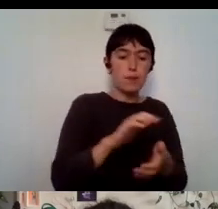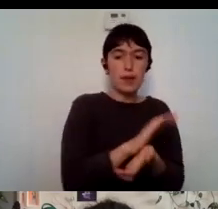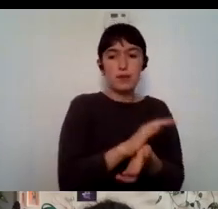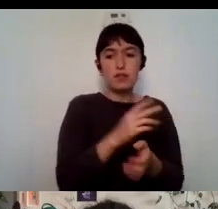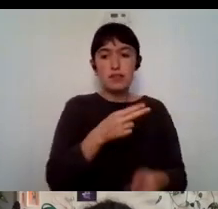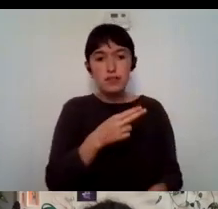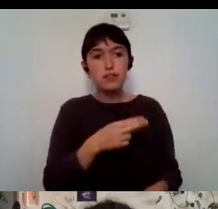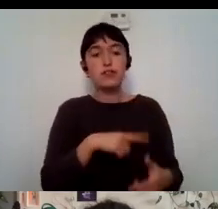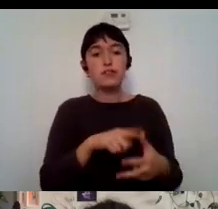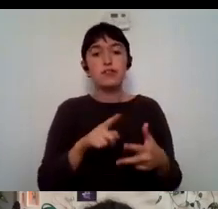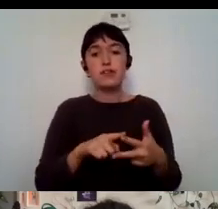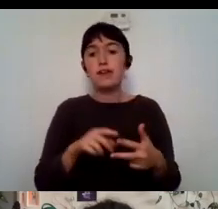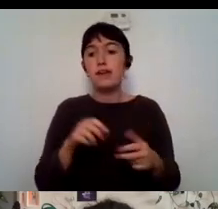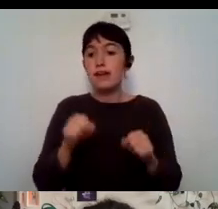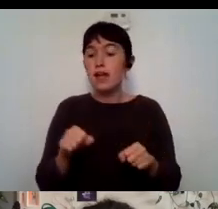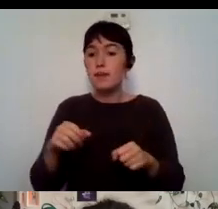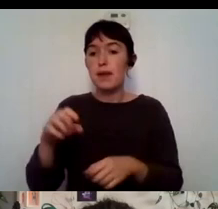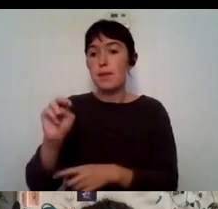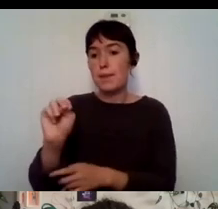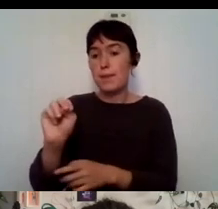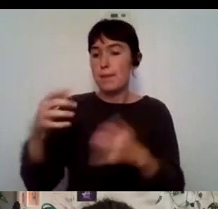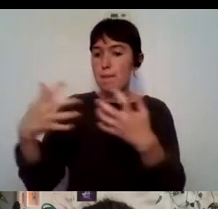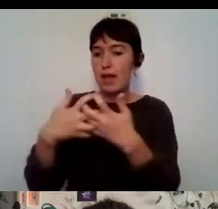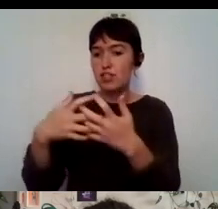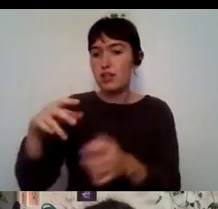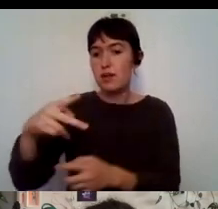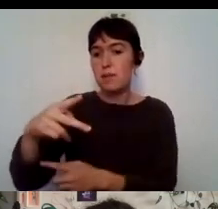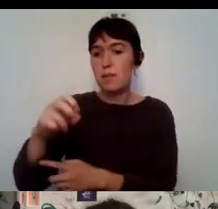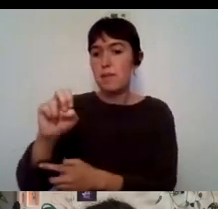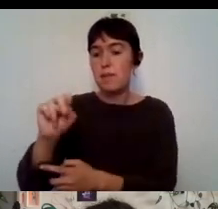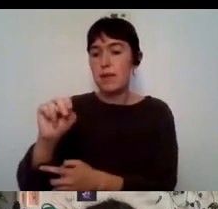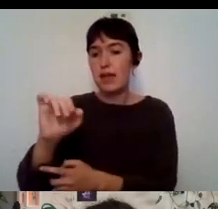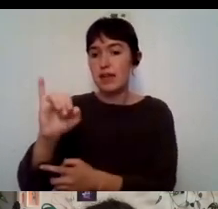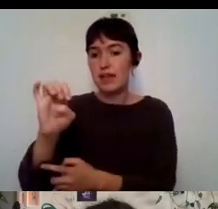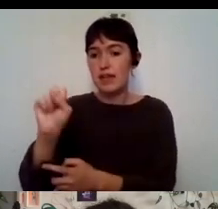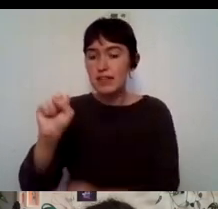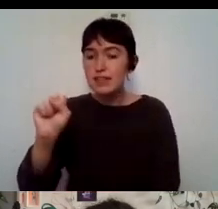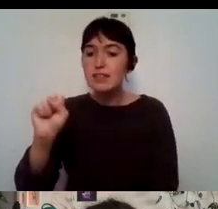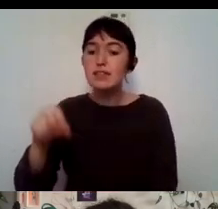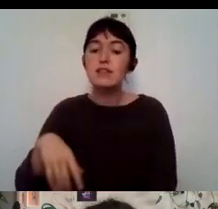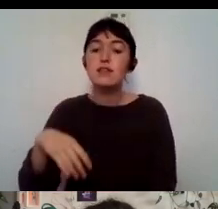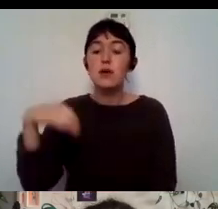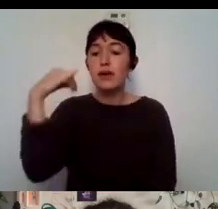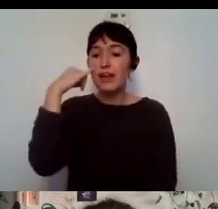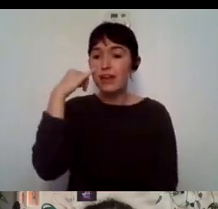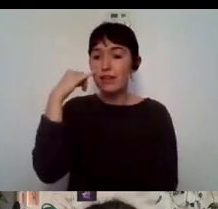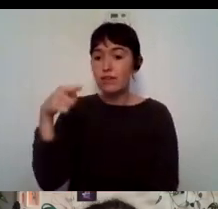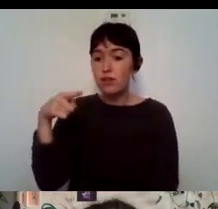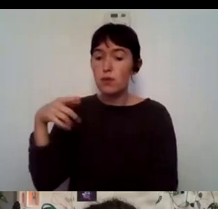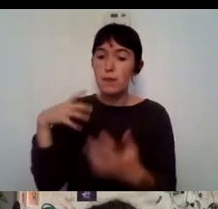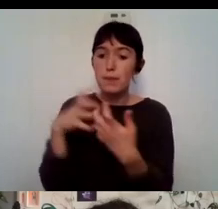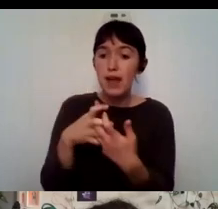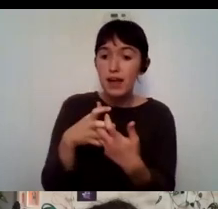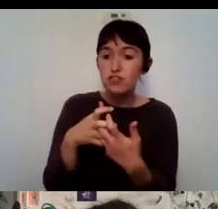2 pennies, and if your opponent pick a side, if you match the pennies, you win. If